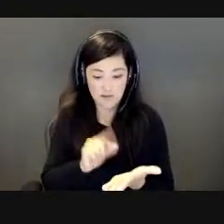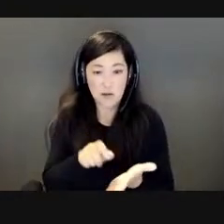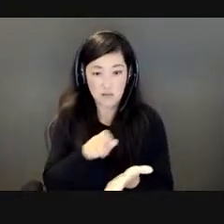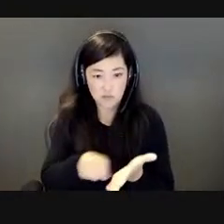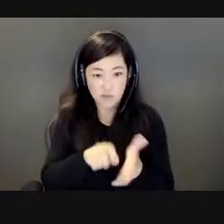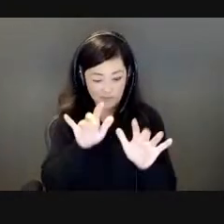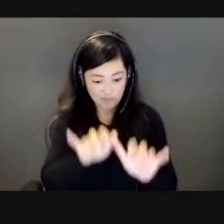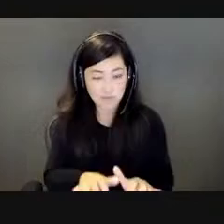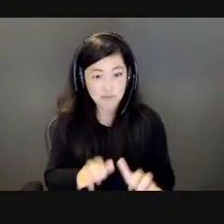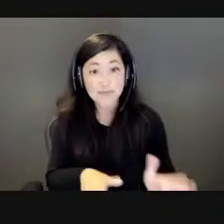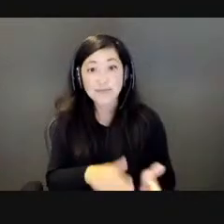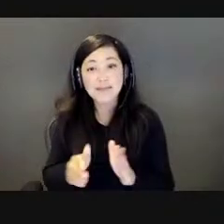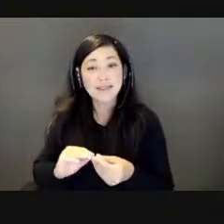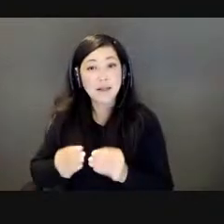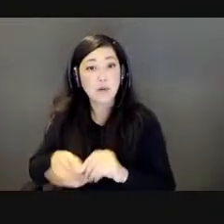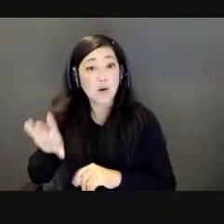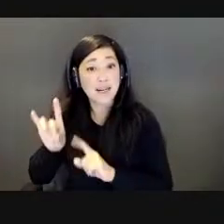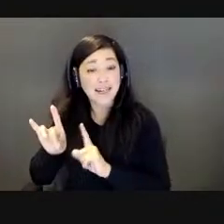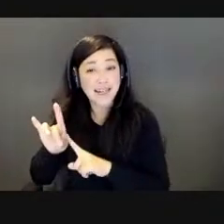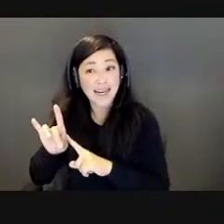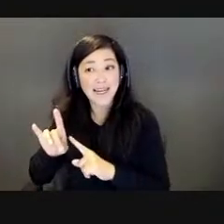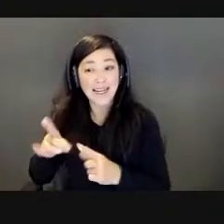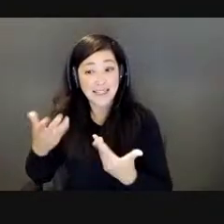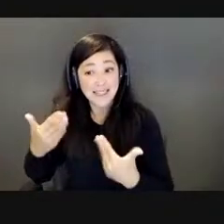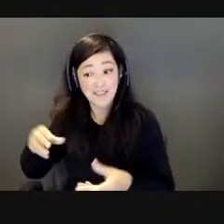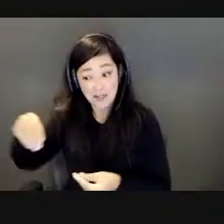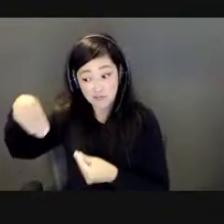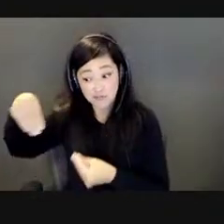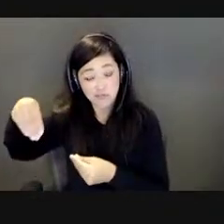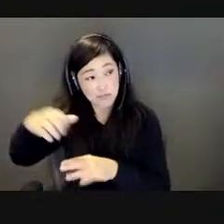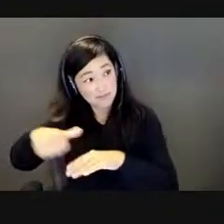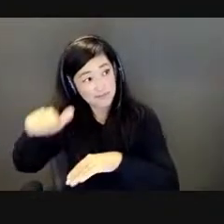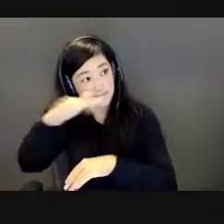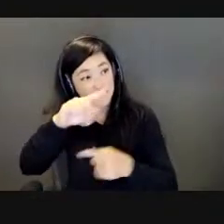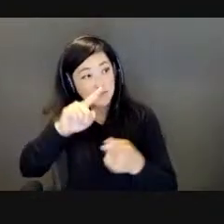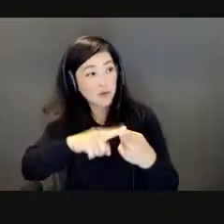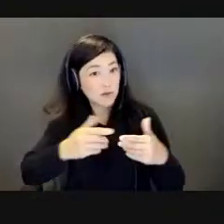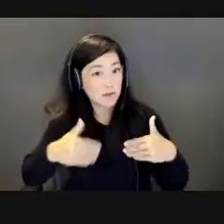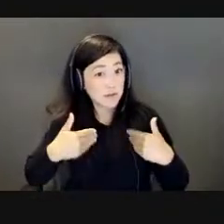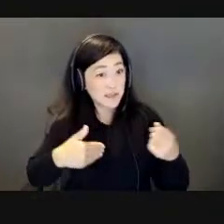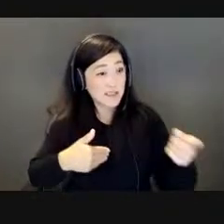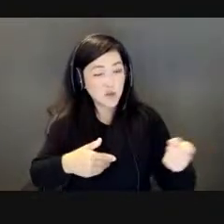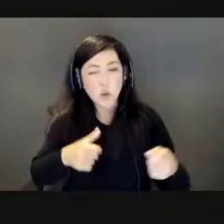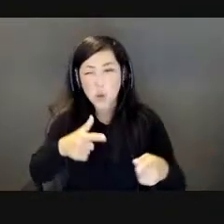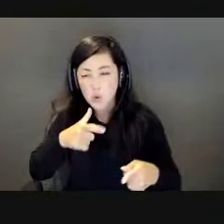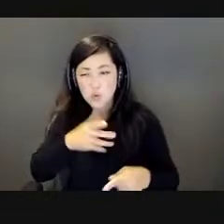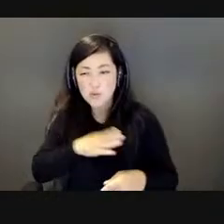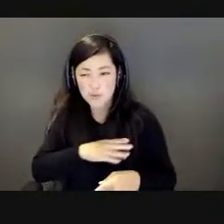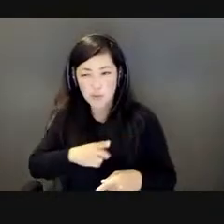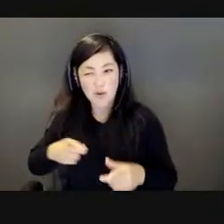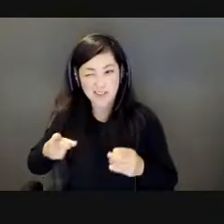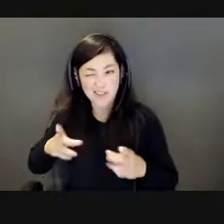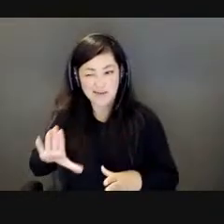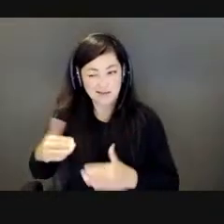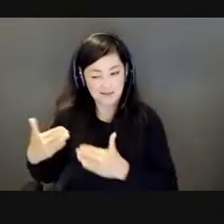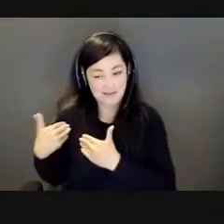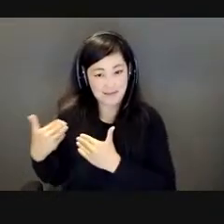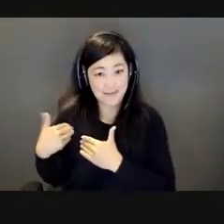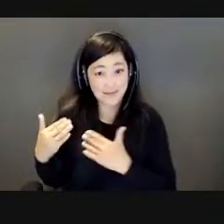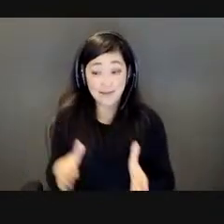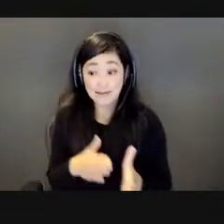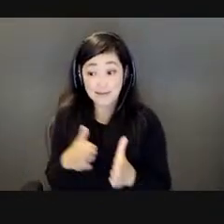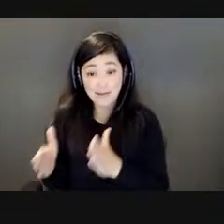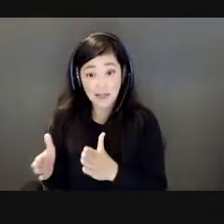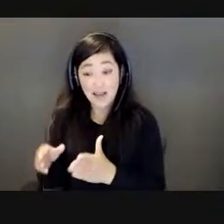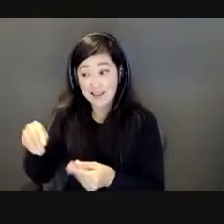Step 8 is recommending the standard to the minister, which is done by the board of directors, and then maintenance of the standard,